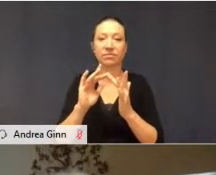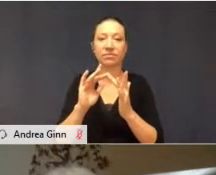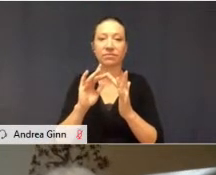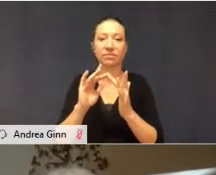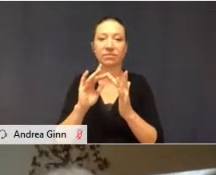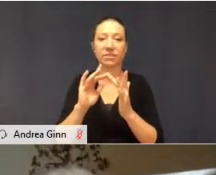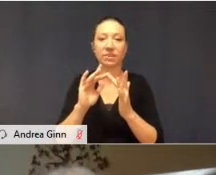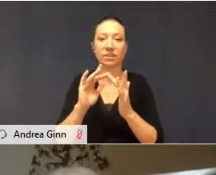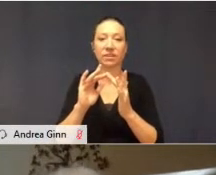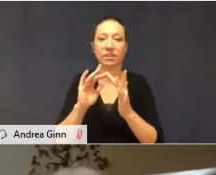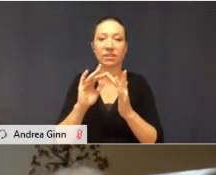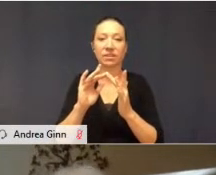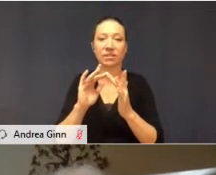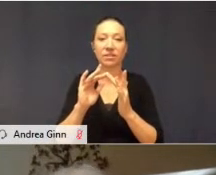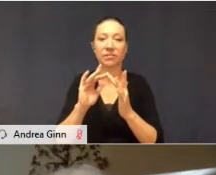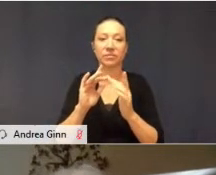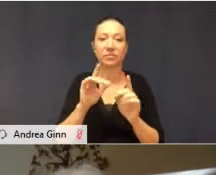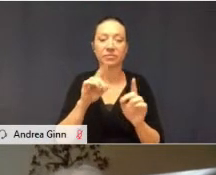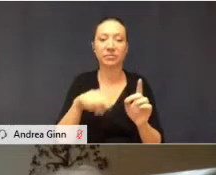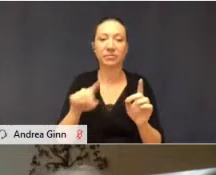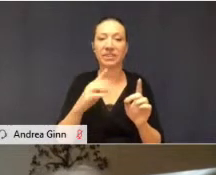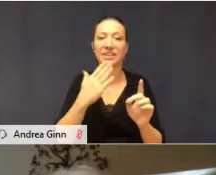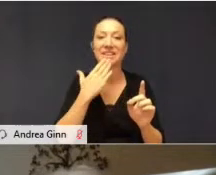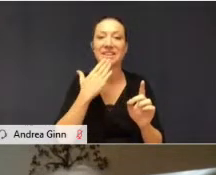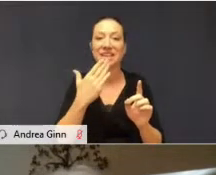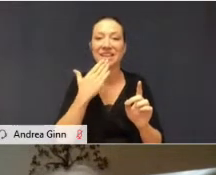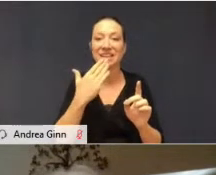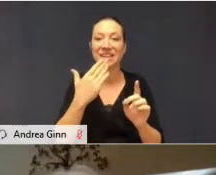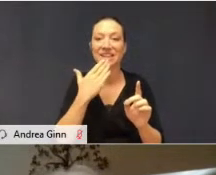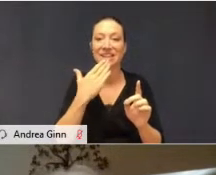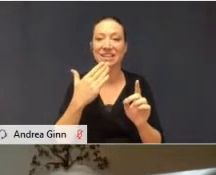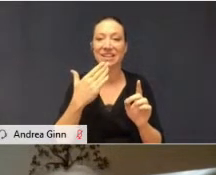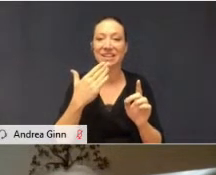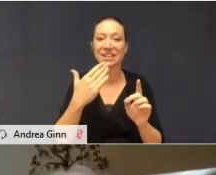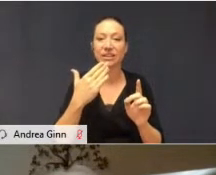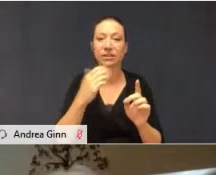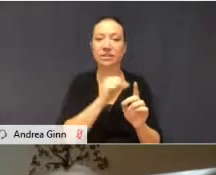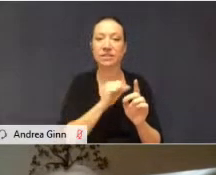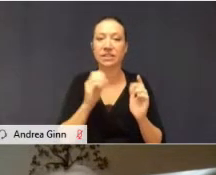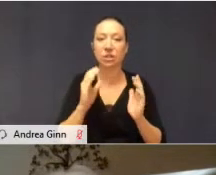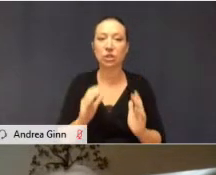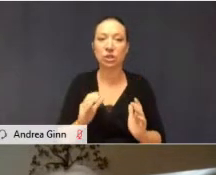Thank you, Mr. Chair and Madam Chair. This is Senator Liz.